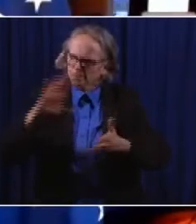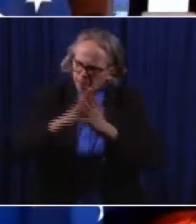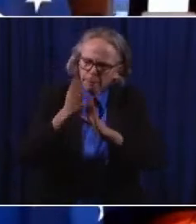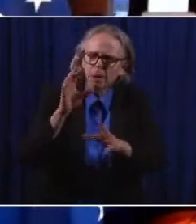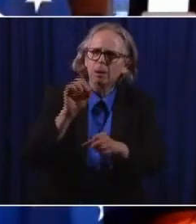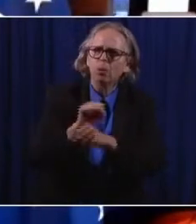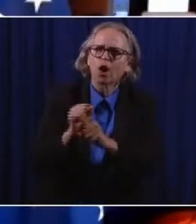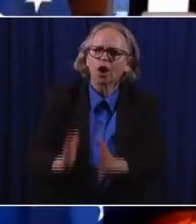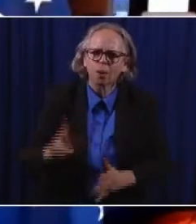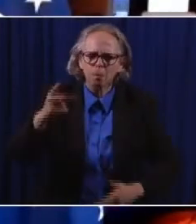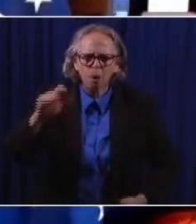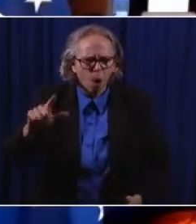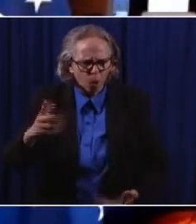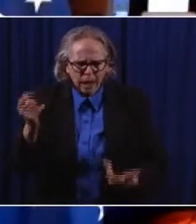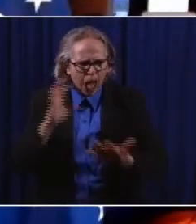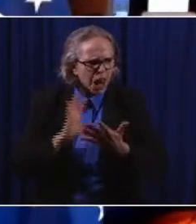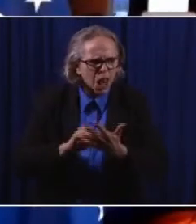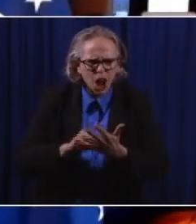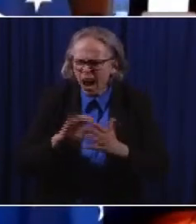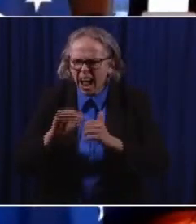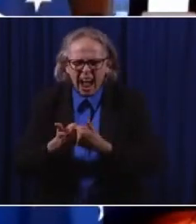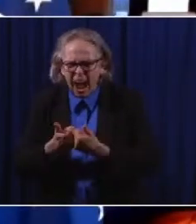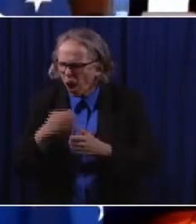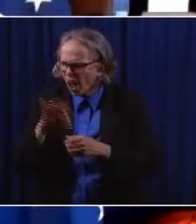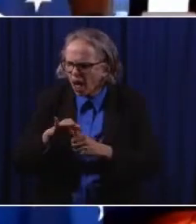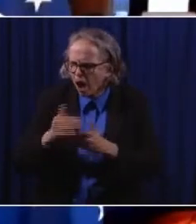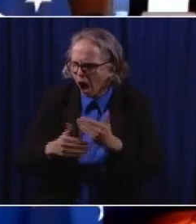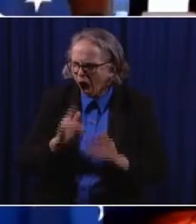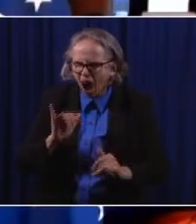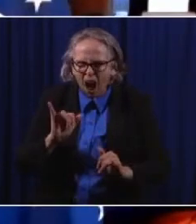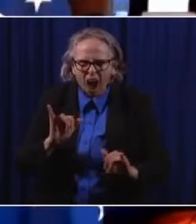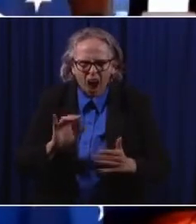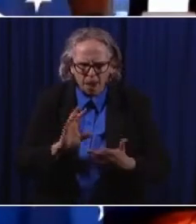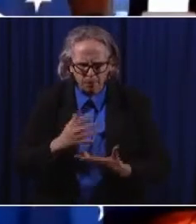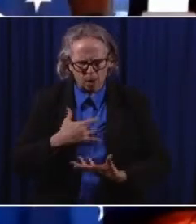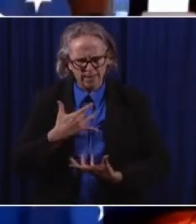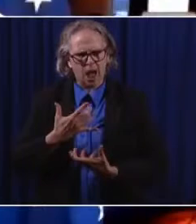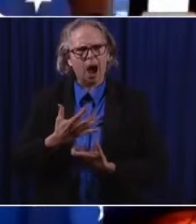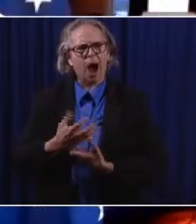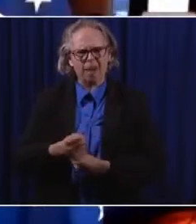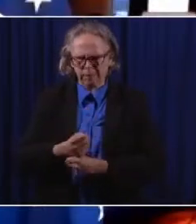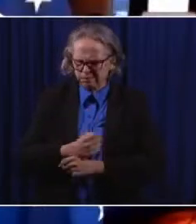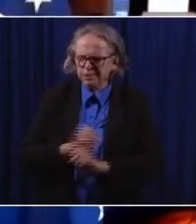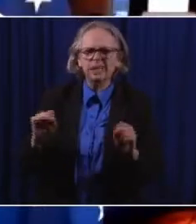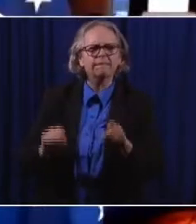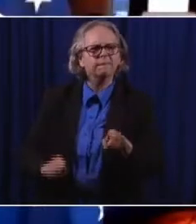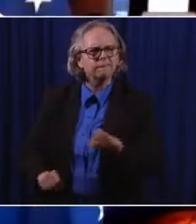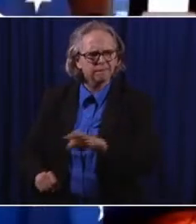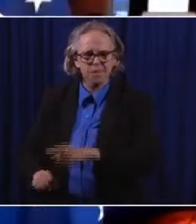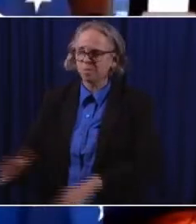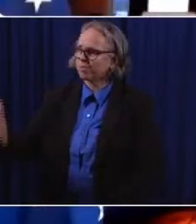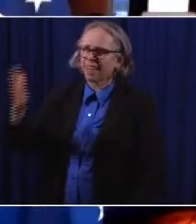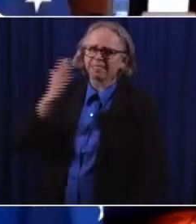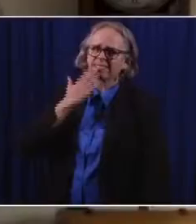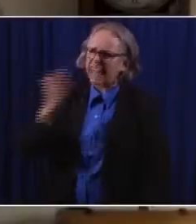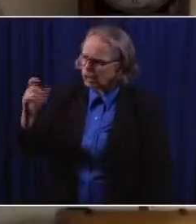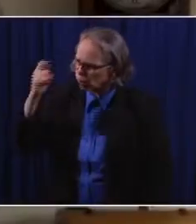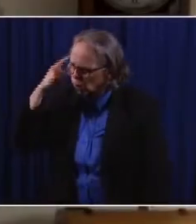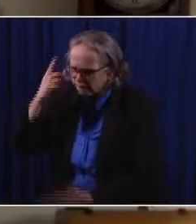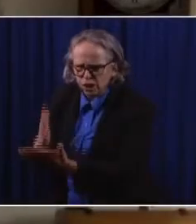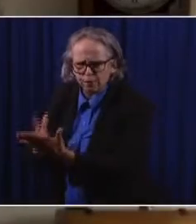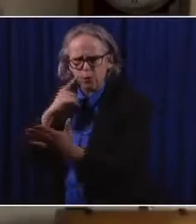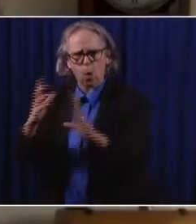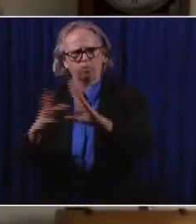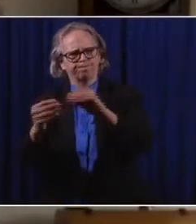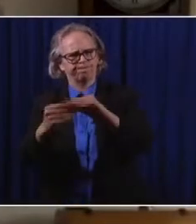you insights and probably help you build confidence in the system we have in our state. Governor, thank you very much, and back to you. Lieutenant